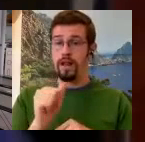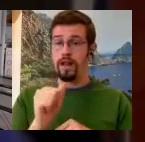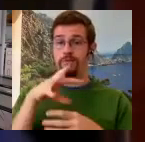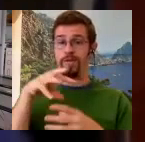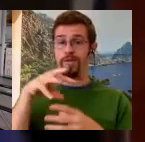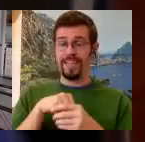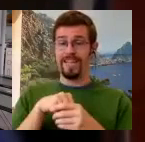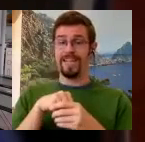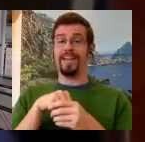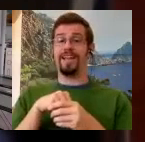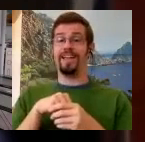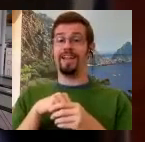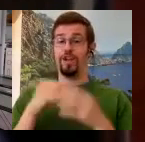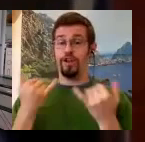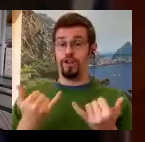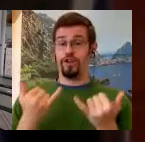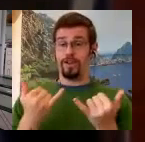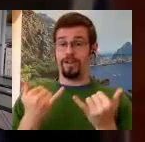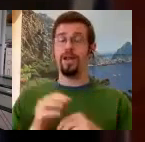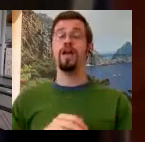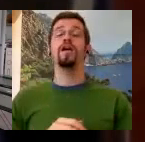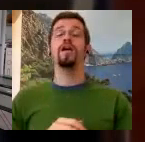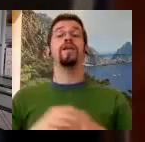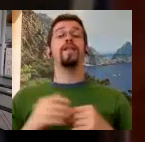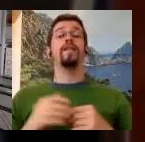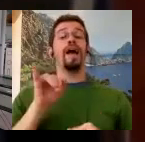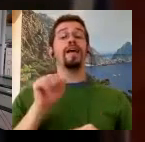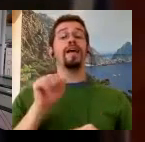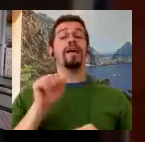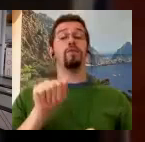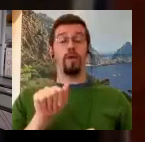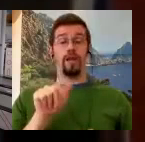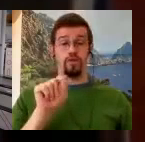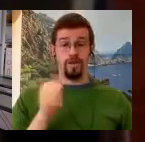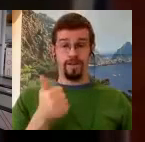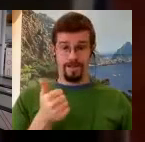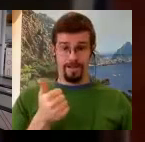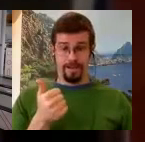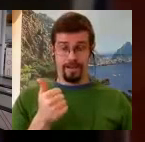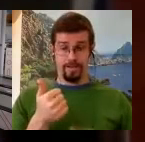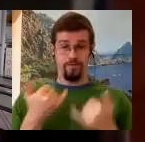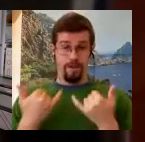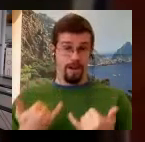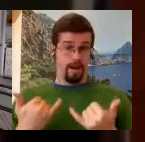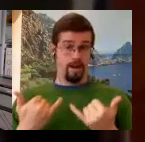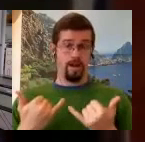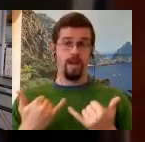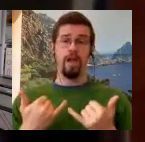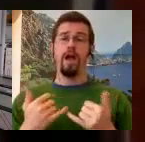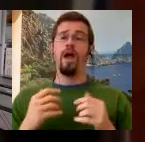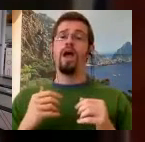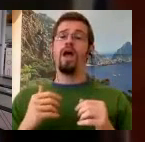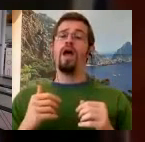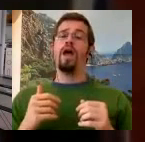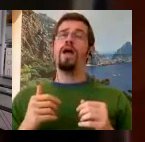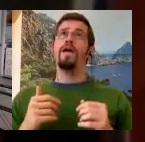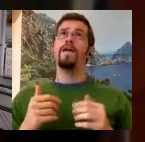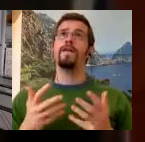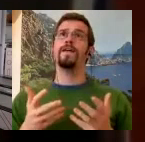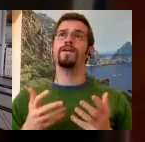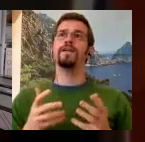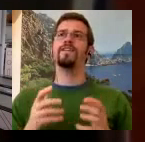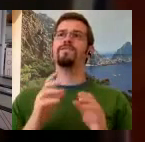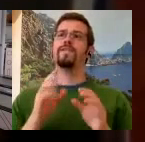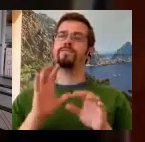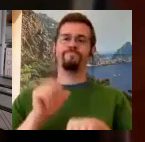The ISWA 2010 right now, as it is a set, a finalized set. We're